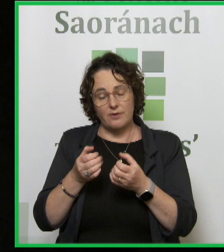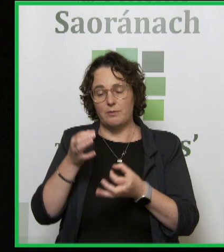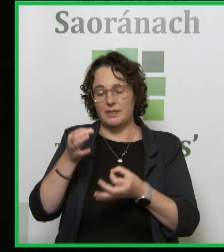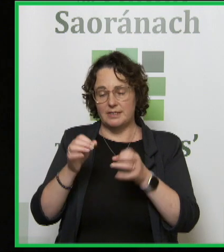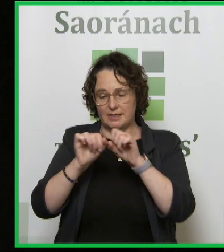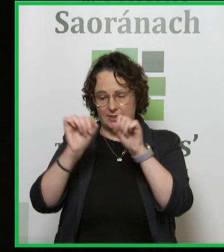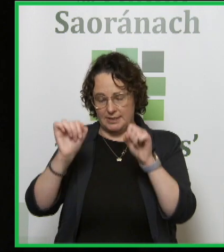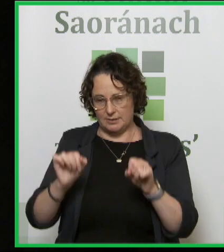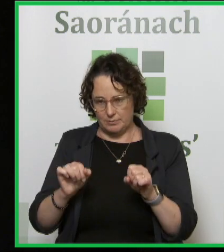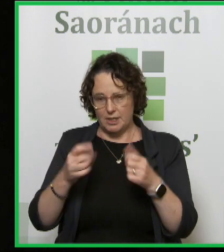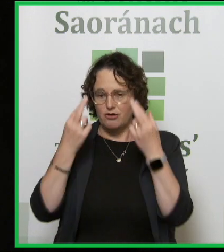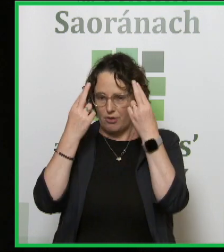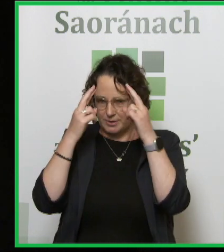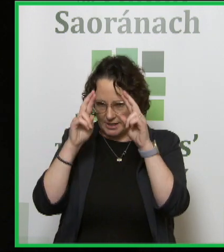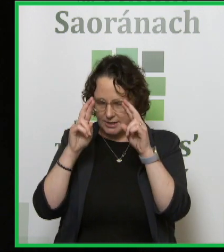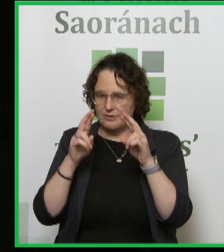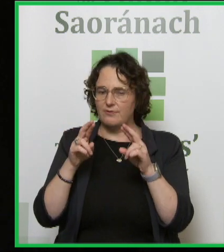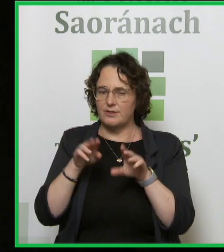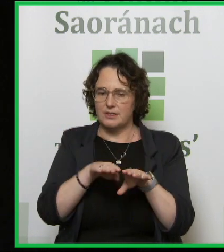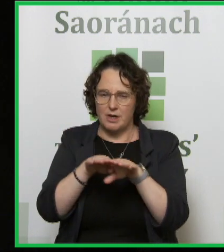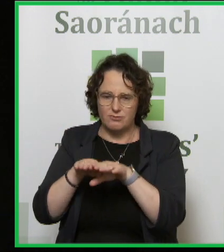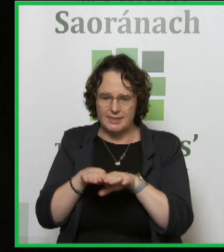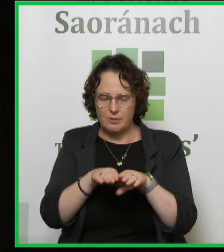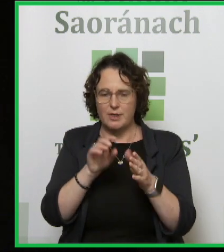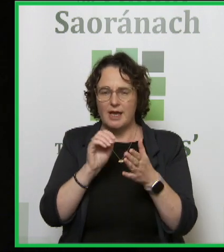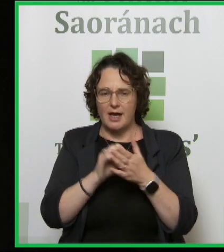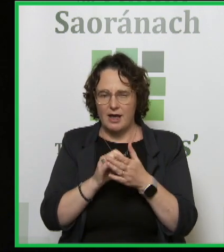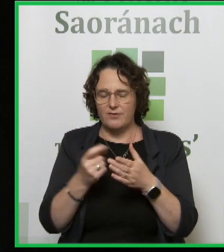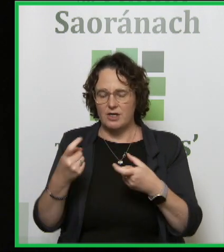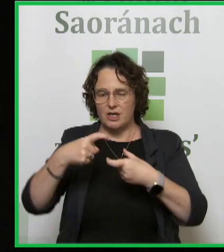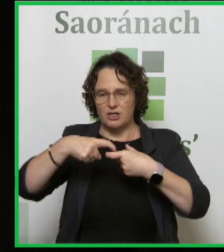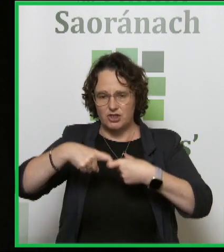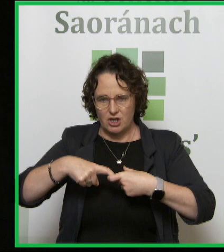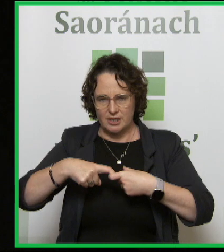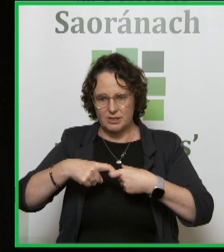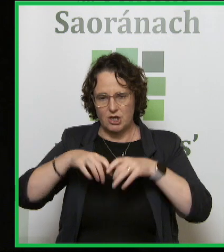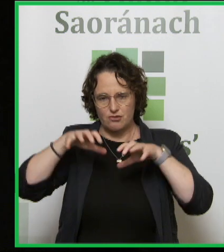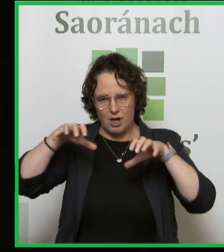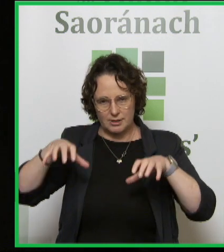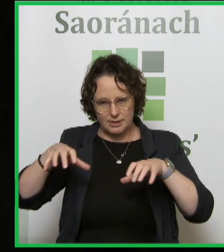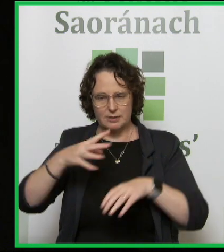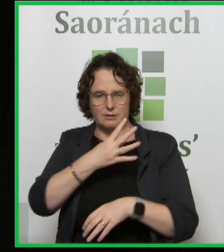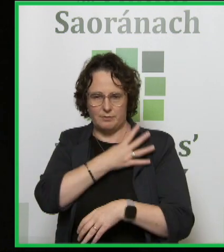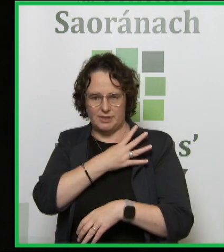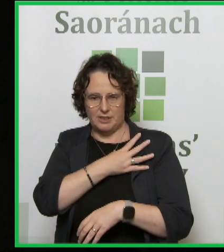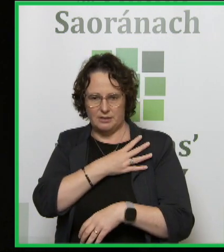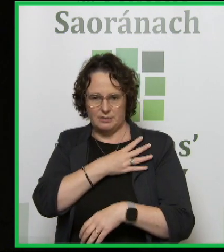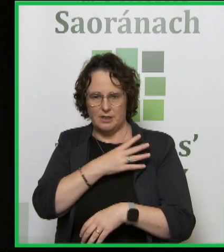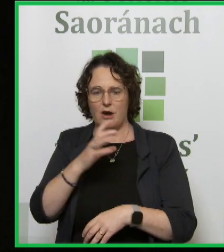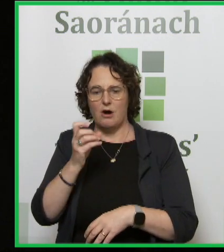representative democracy, and we have cabinet committees. We have a joint Oireachtas committees, and all of those